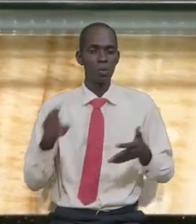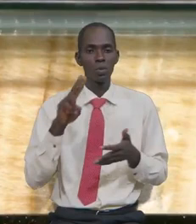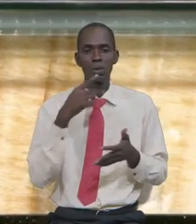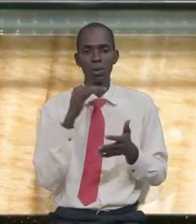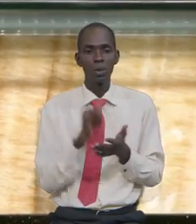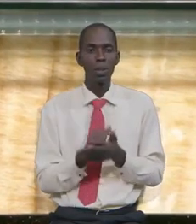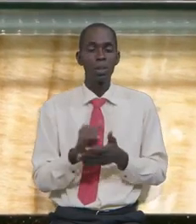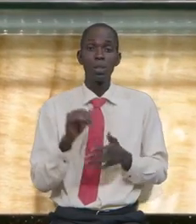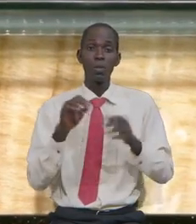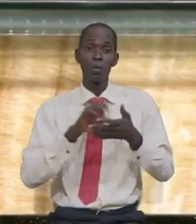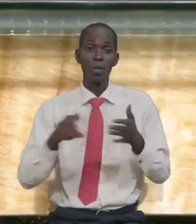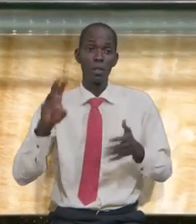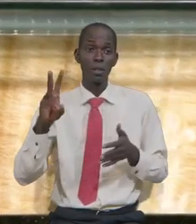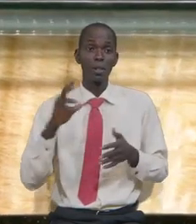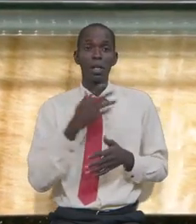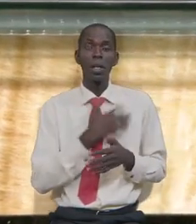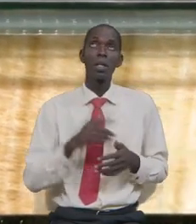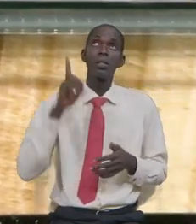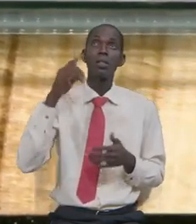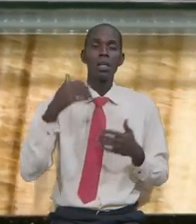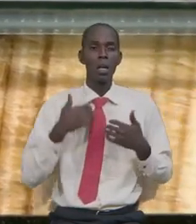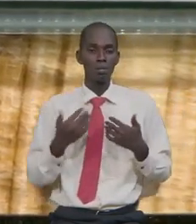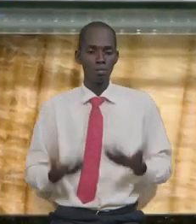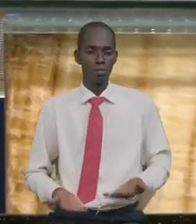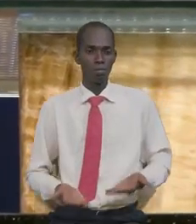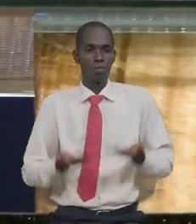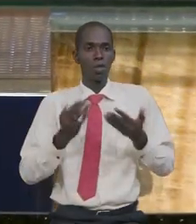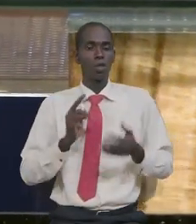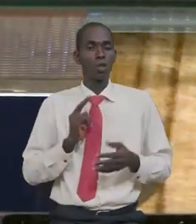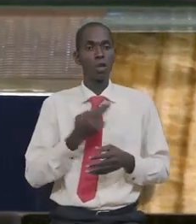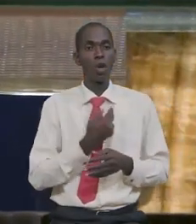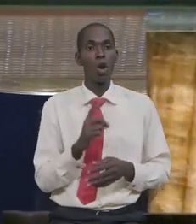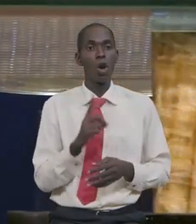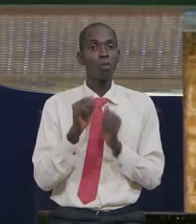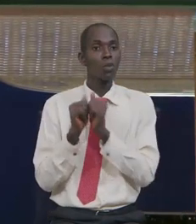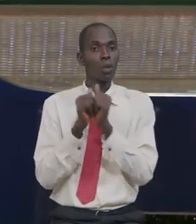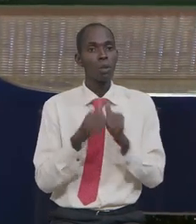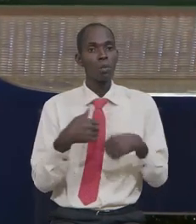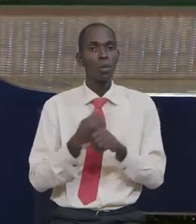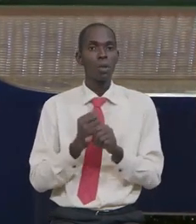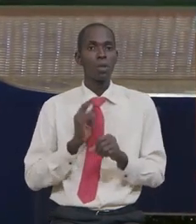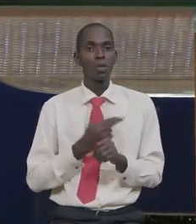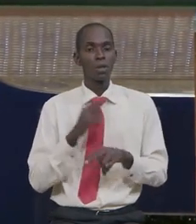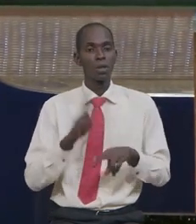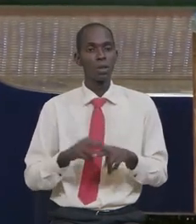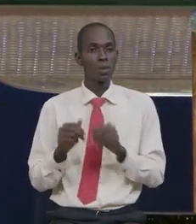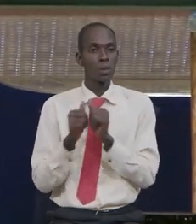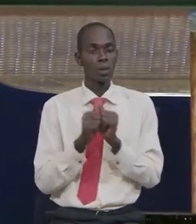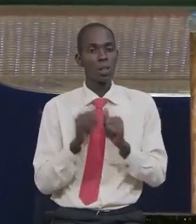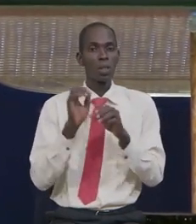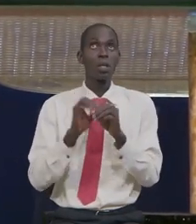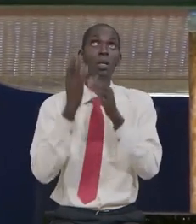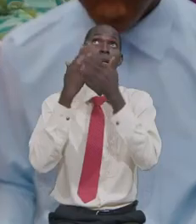up together and made us sit together in heavenly places in